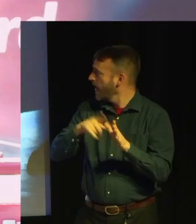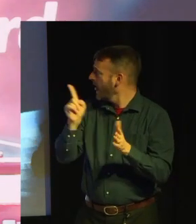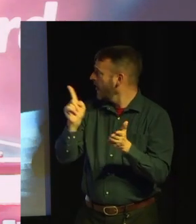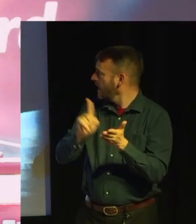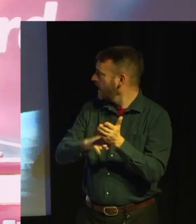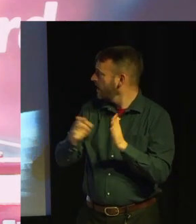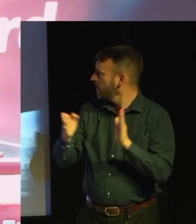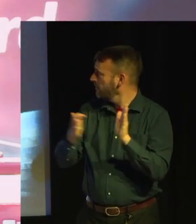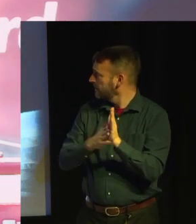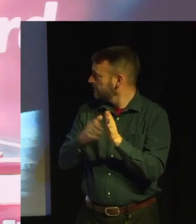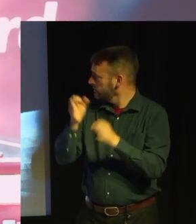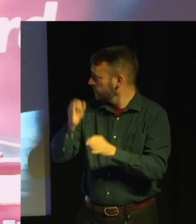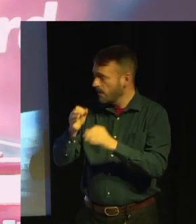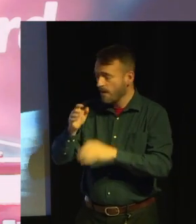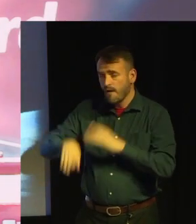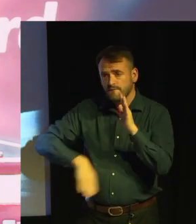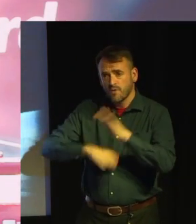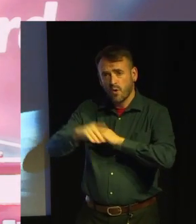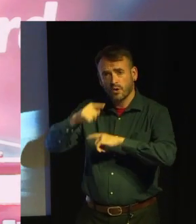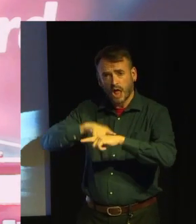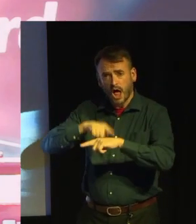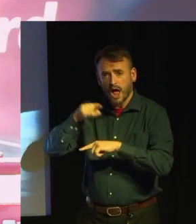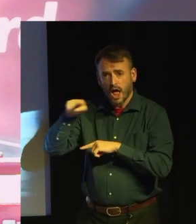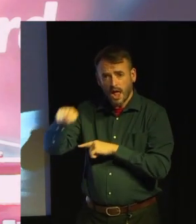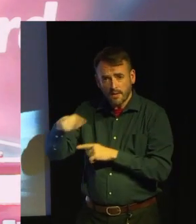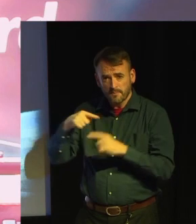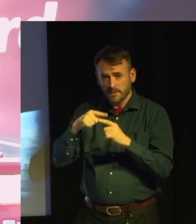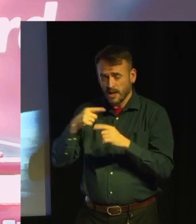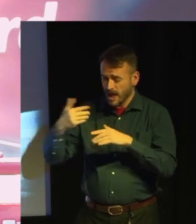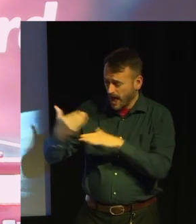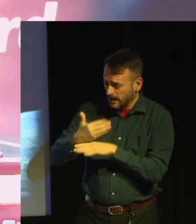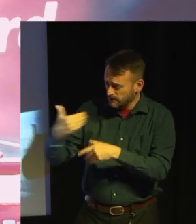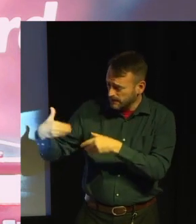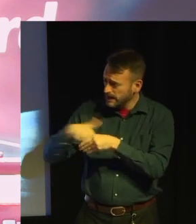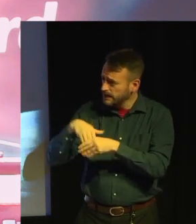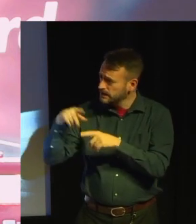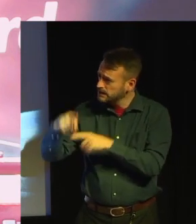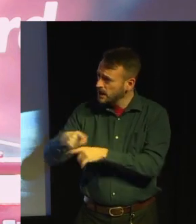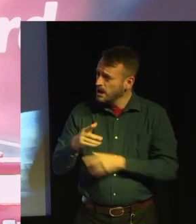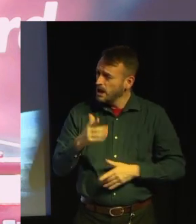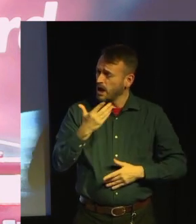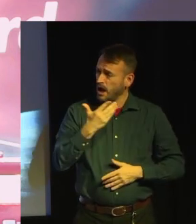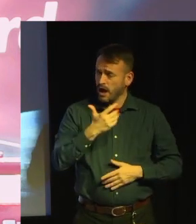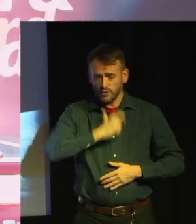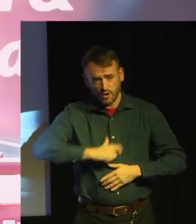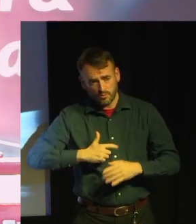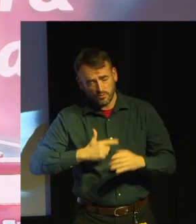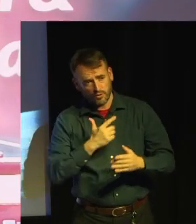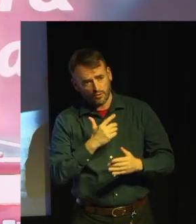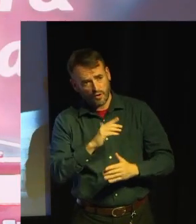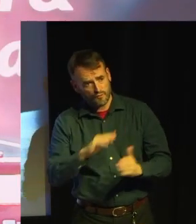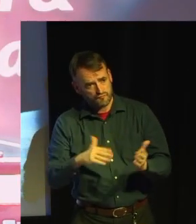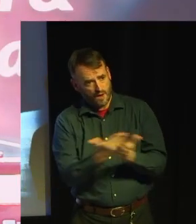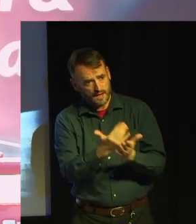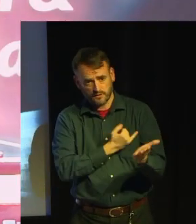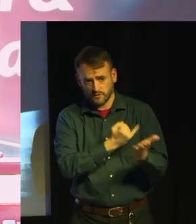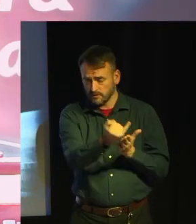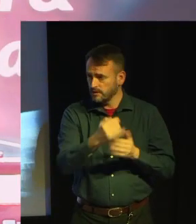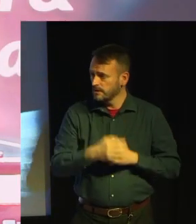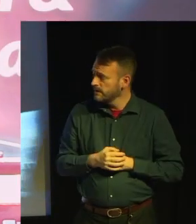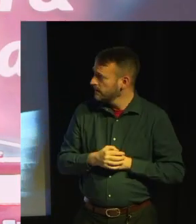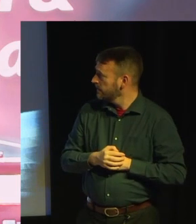pro-time loop activist and violator of human rights, actually leads the group that activated the time loop. Amal Macmillan is the person